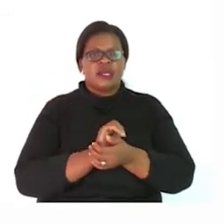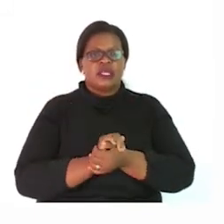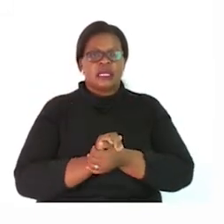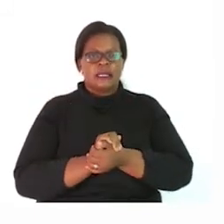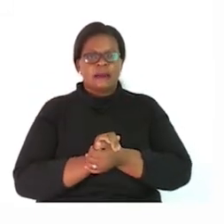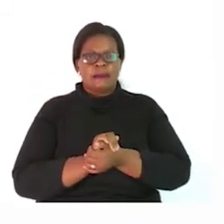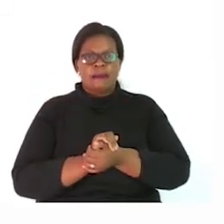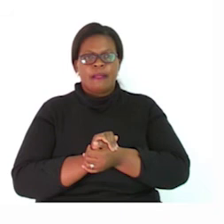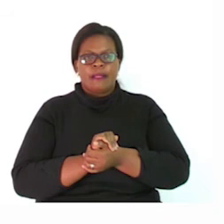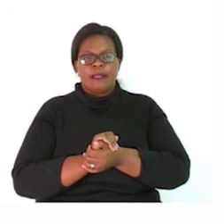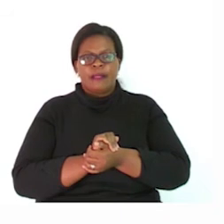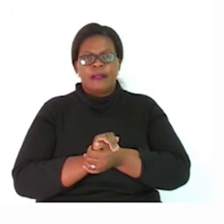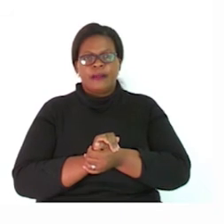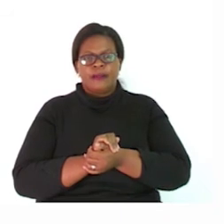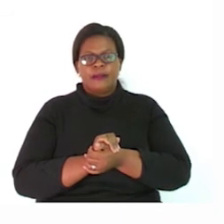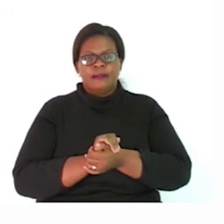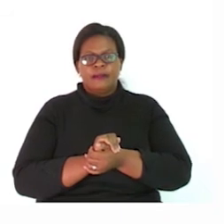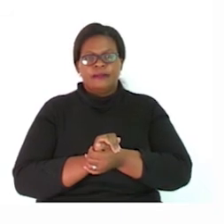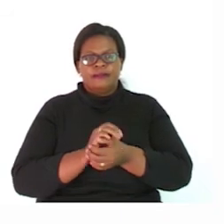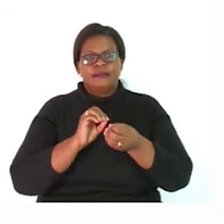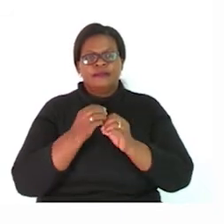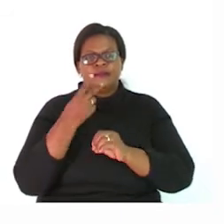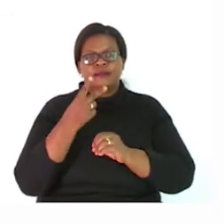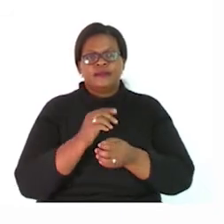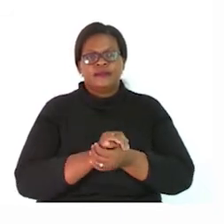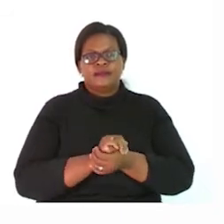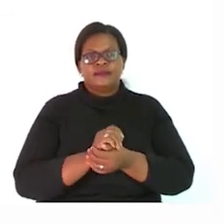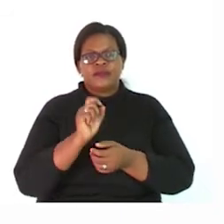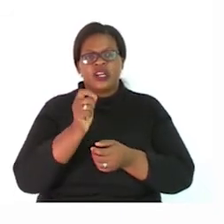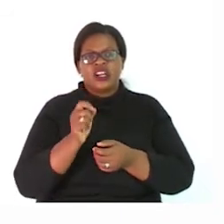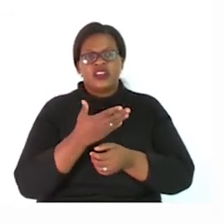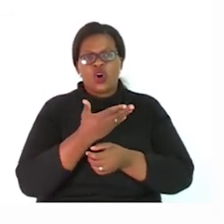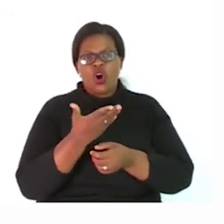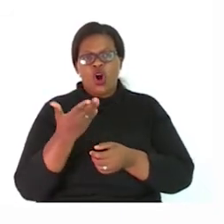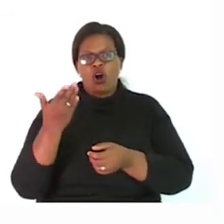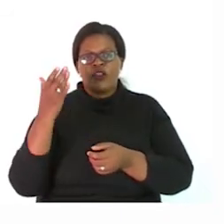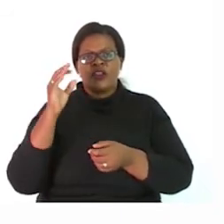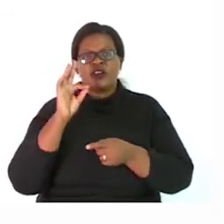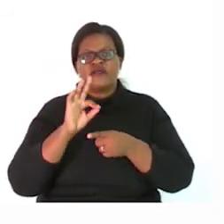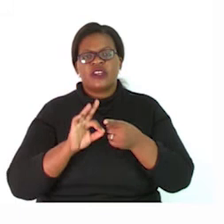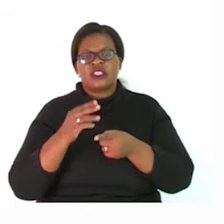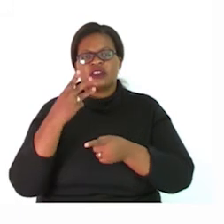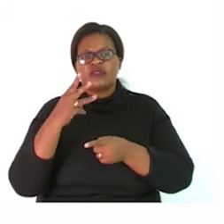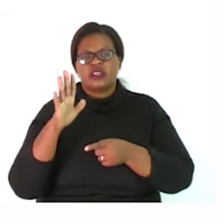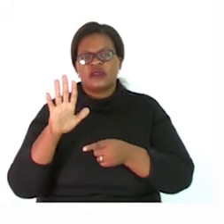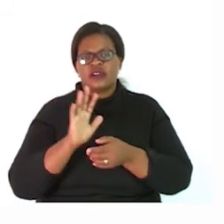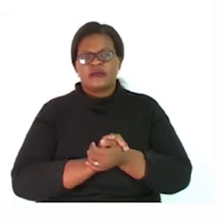remainder. Number 2, write down all the factors of